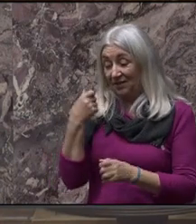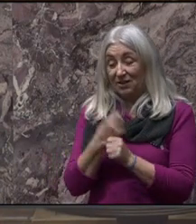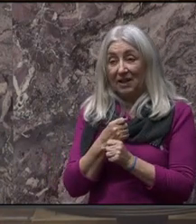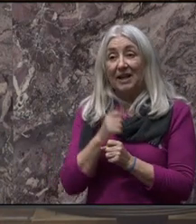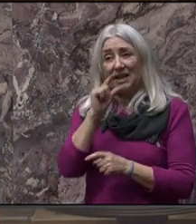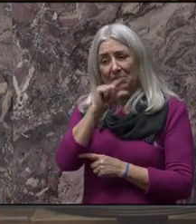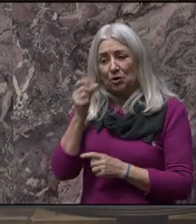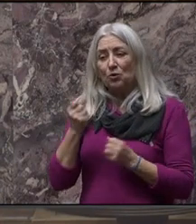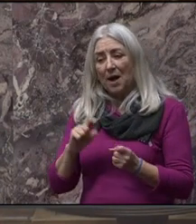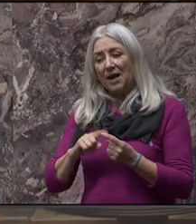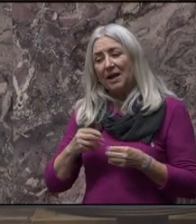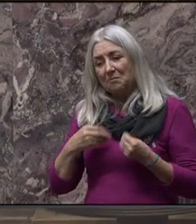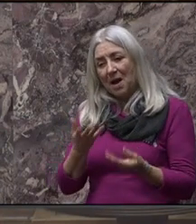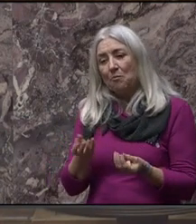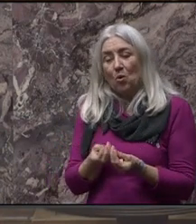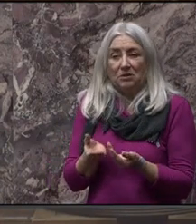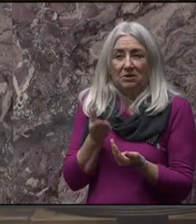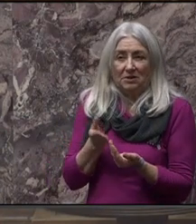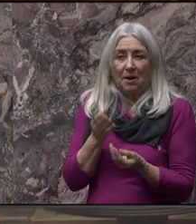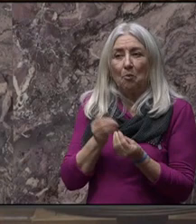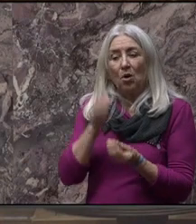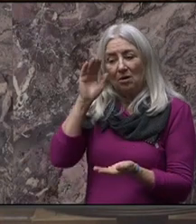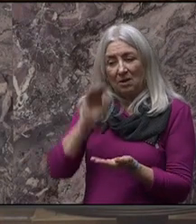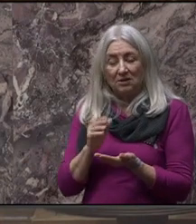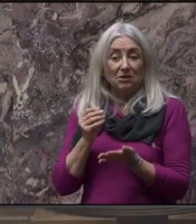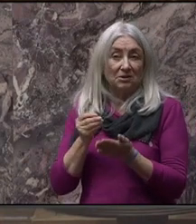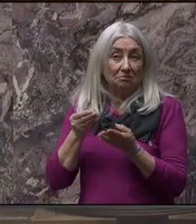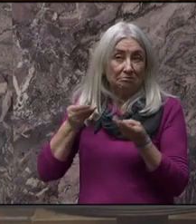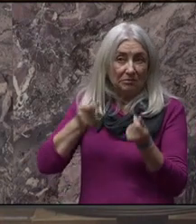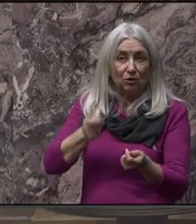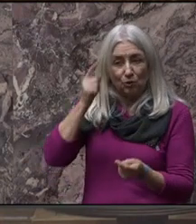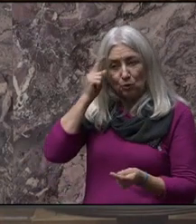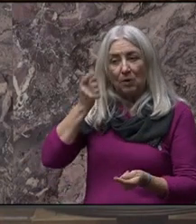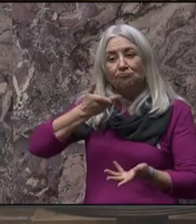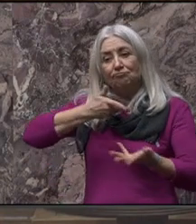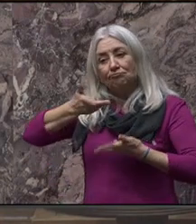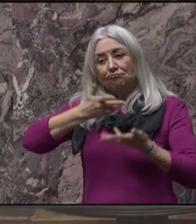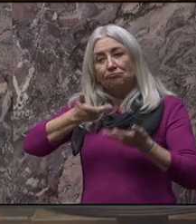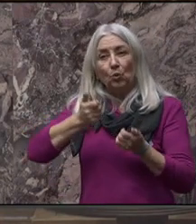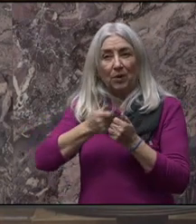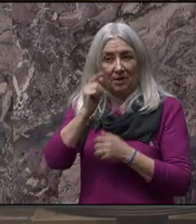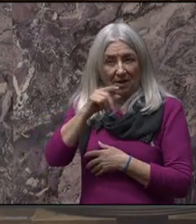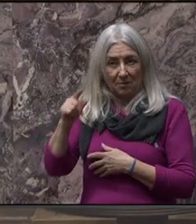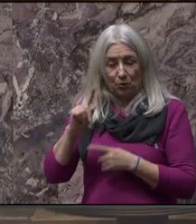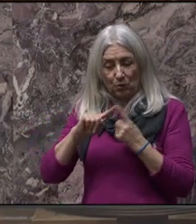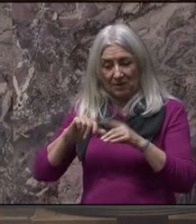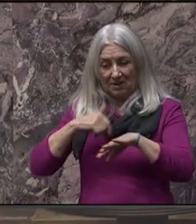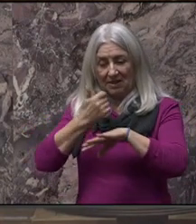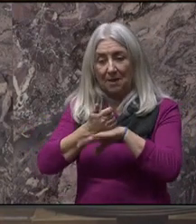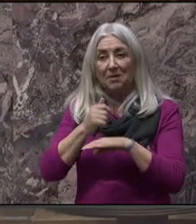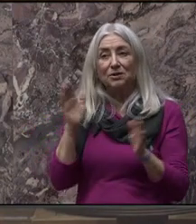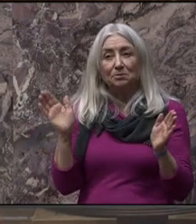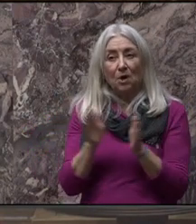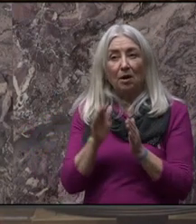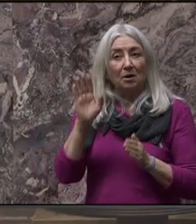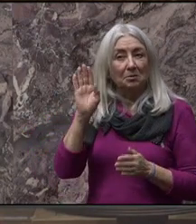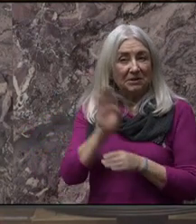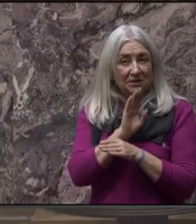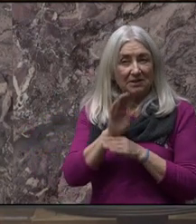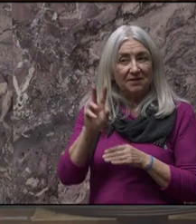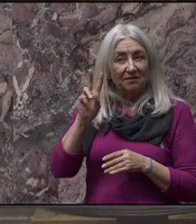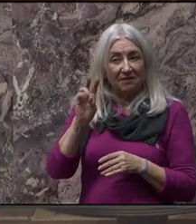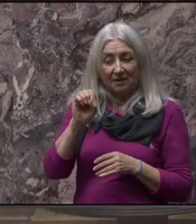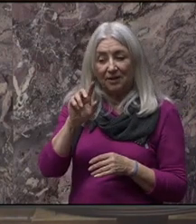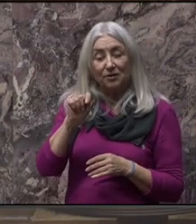less expensive for small businesses to interact with government, established the Small Business Venture Tax Credit,